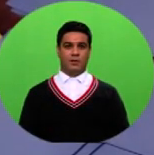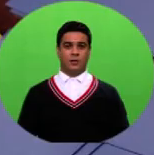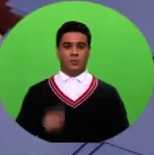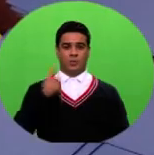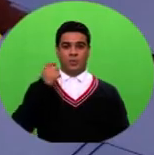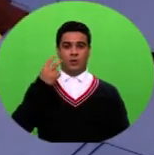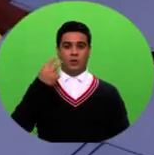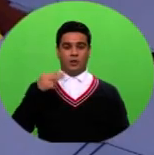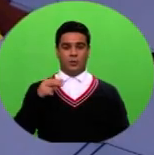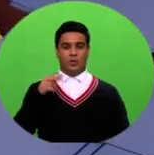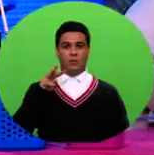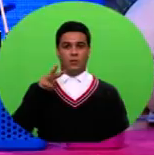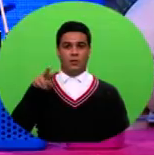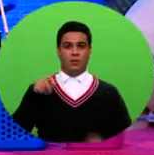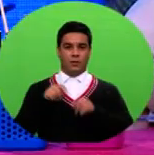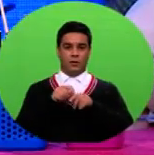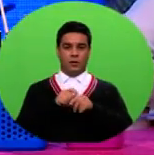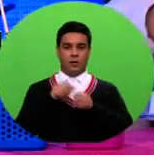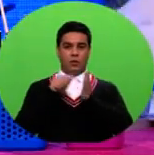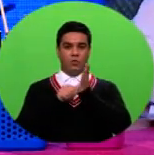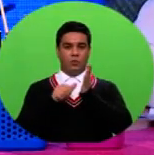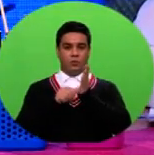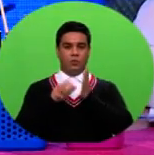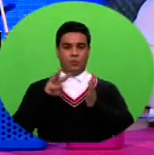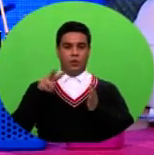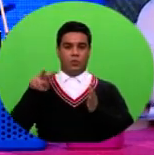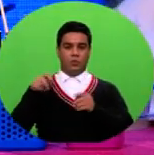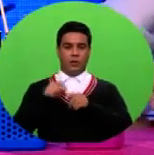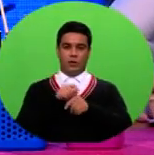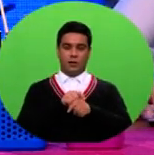120 mm, 60,